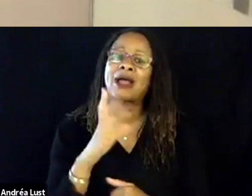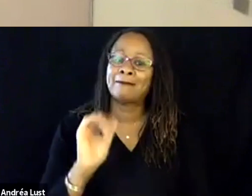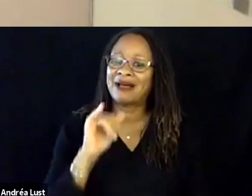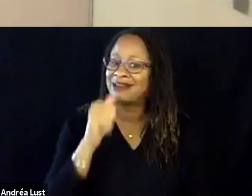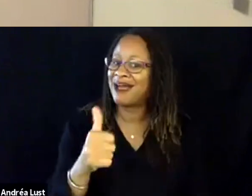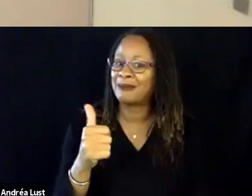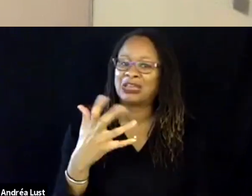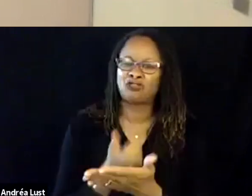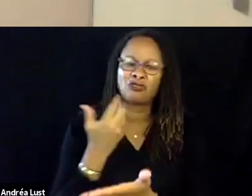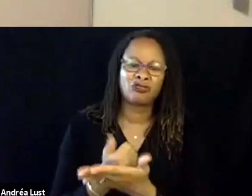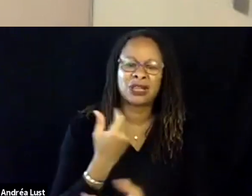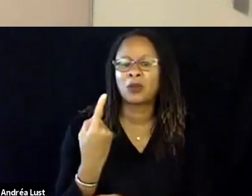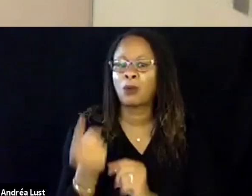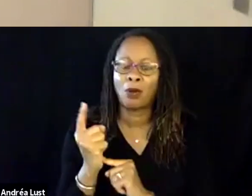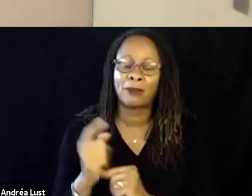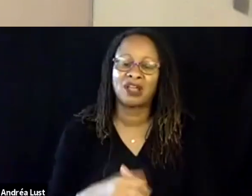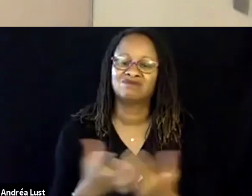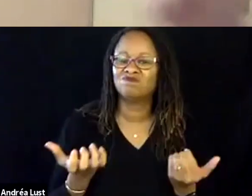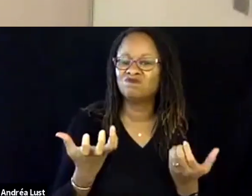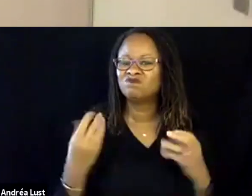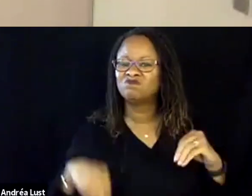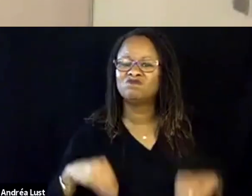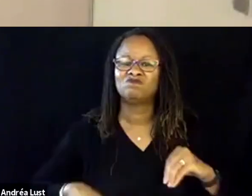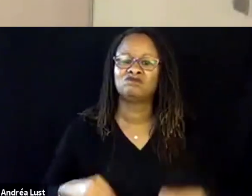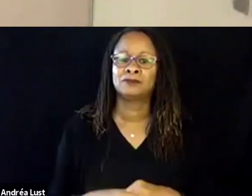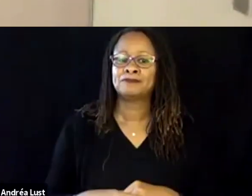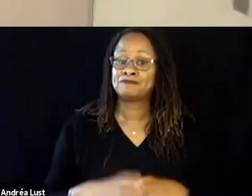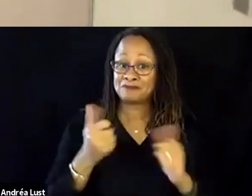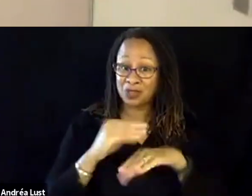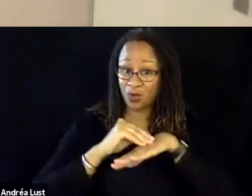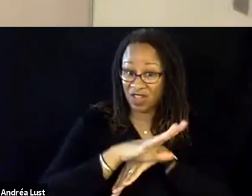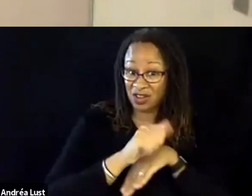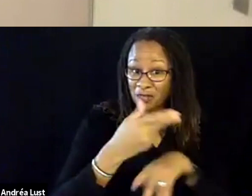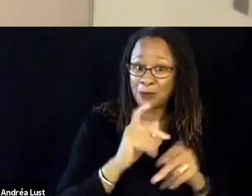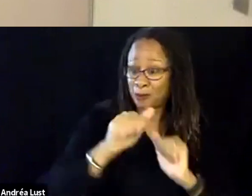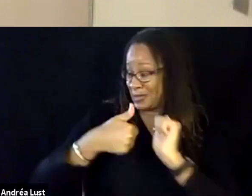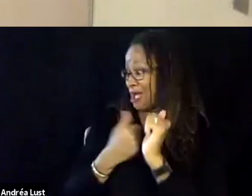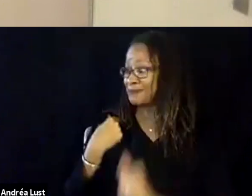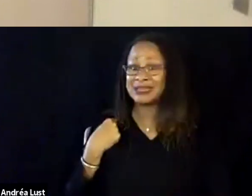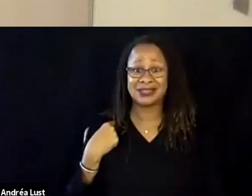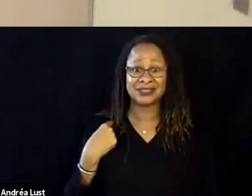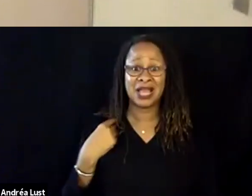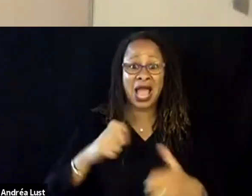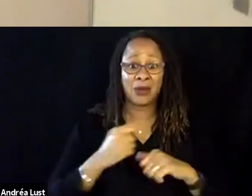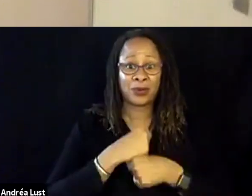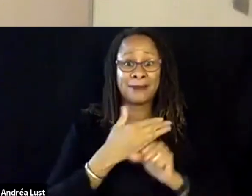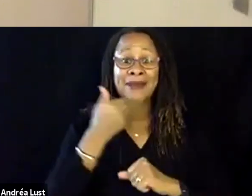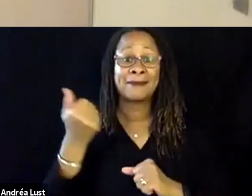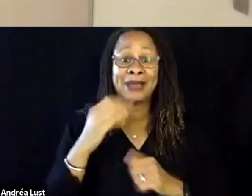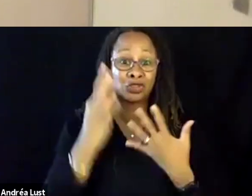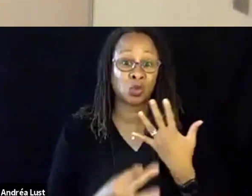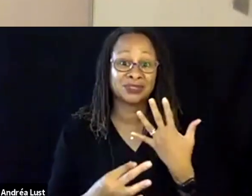greedy in any one moment and saying, well, how's that gonna affect other people coming? how can we make better choices inside of